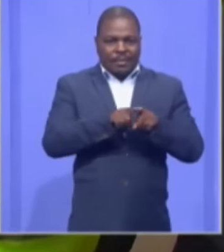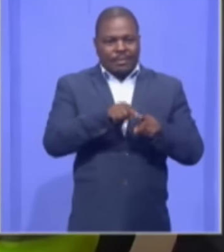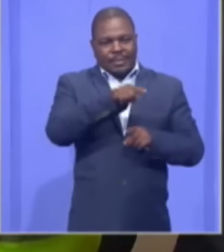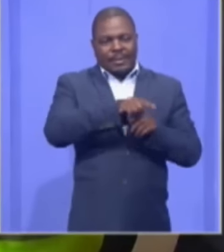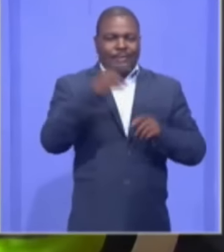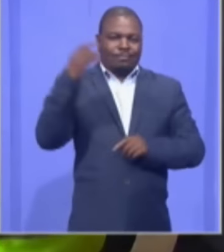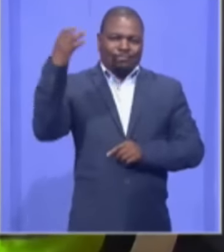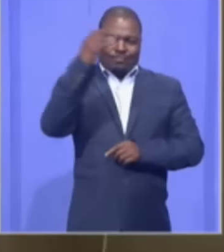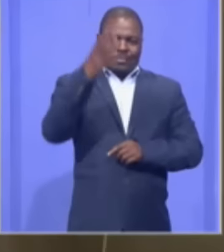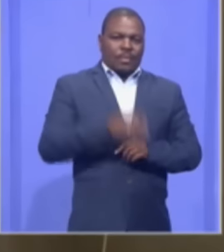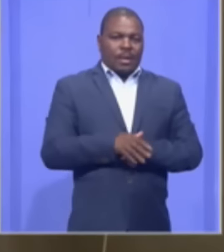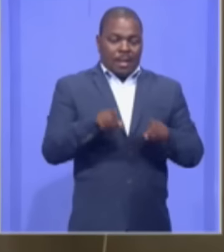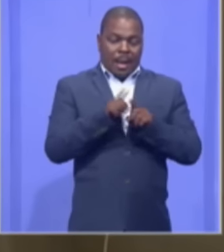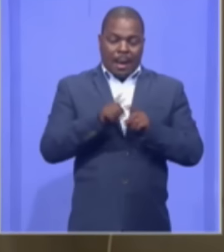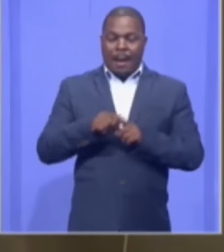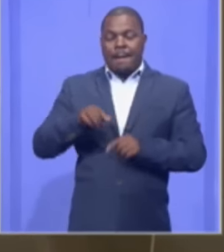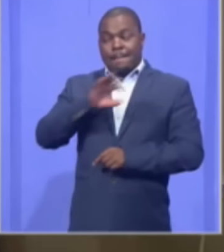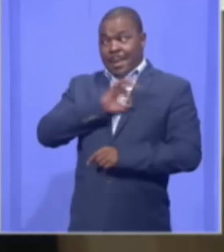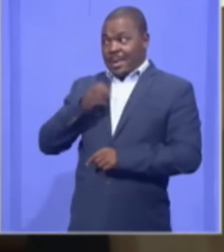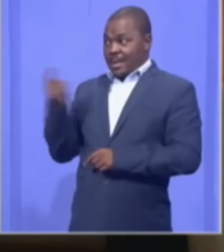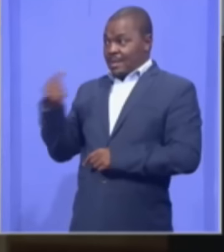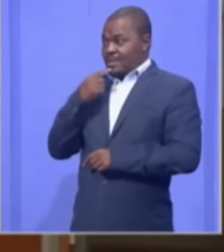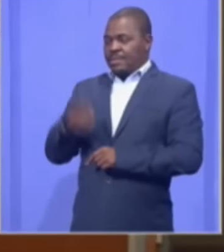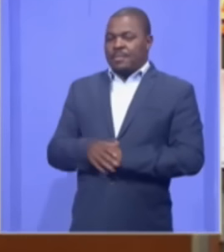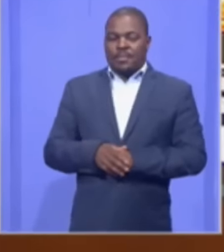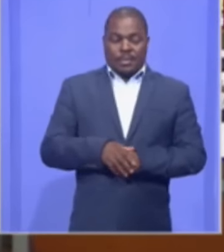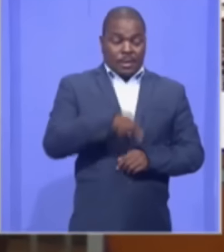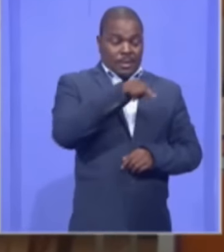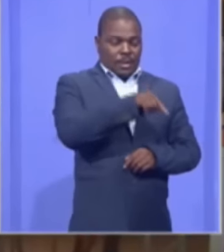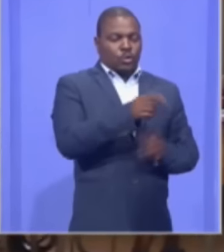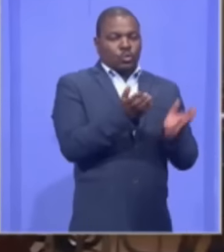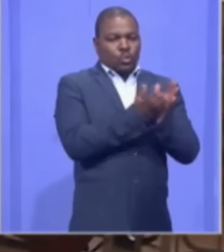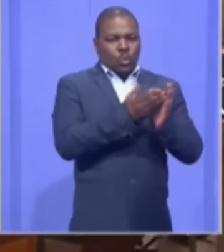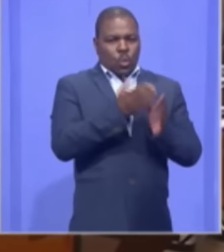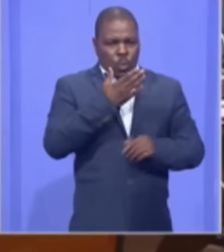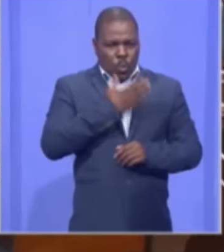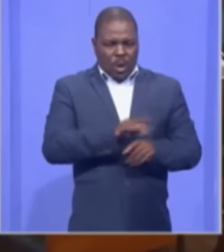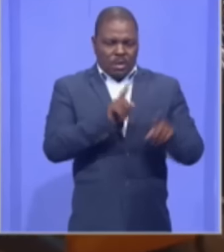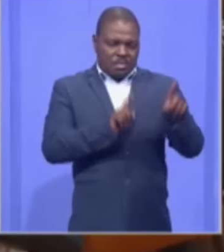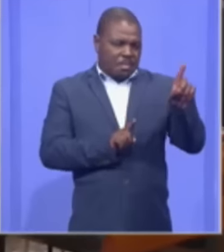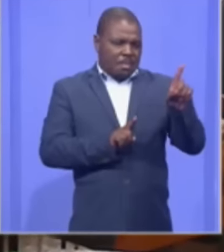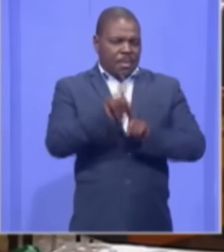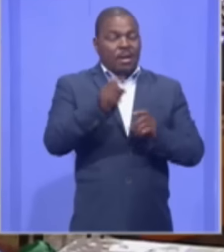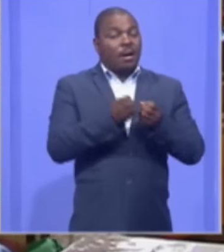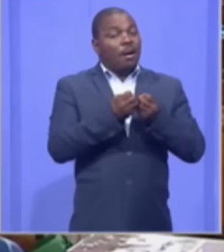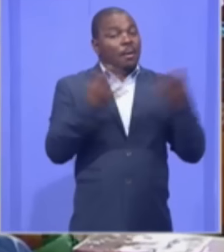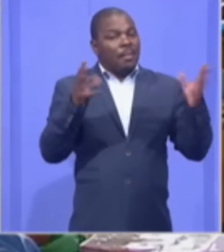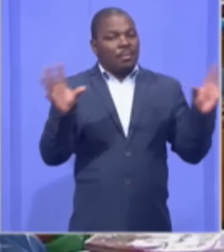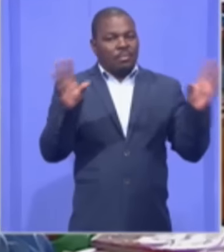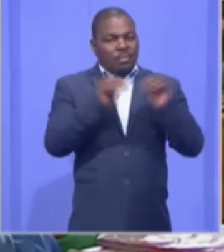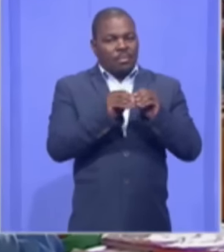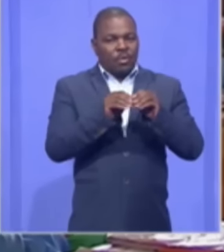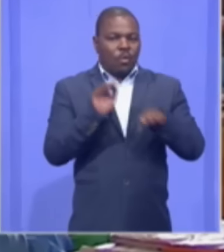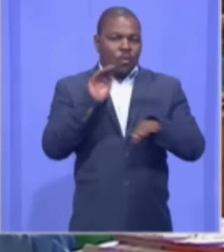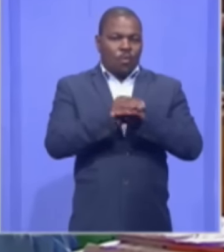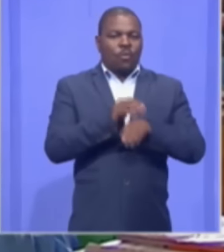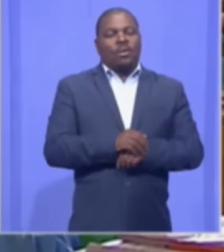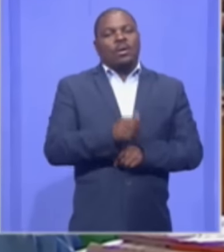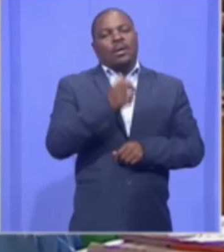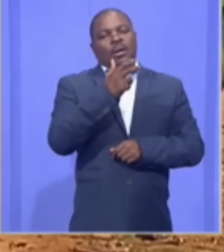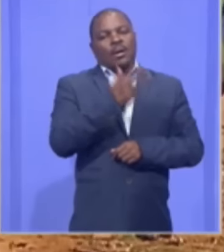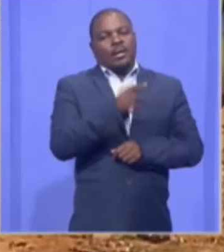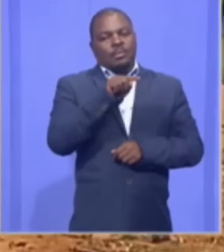distinctions, as the mayor indicated. Sekolo se ikemiseditse ho fumana sephetho se ka hodimo ho dipersente tse